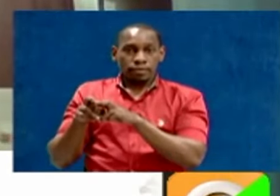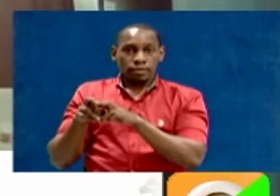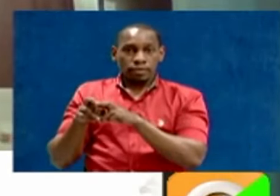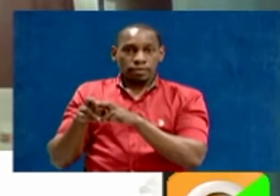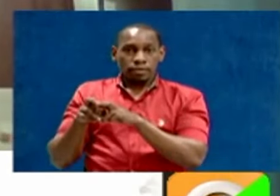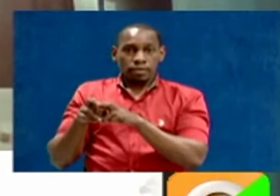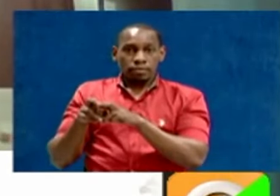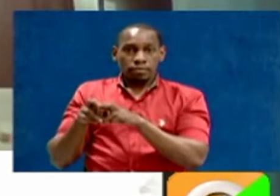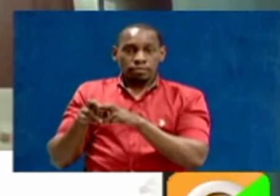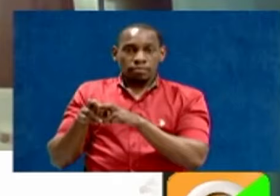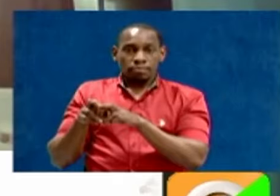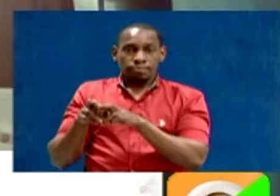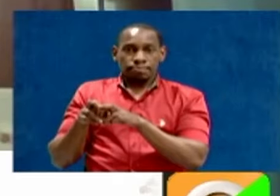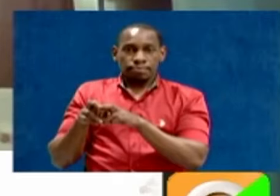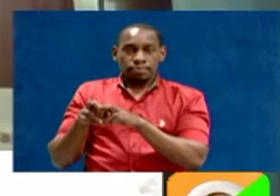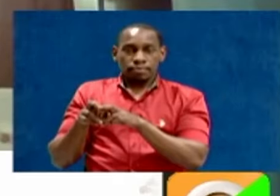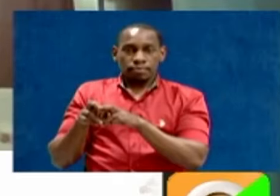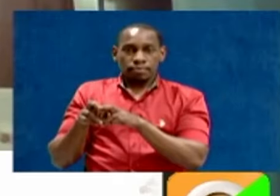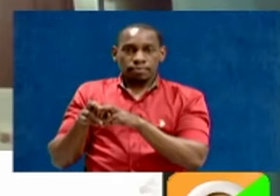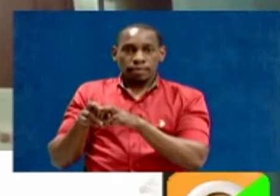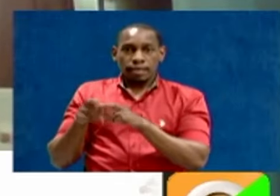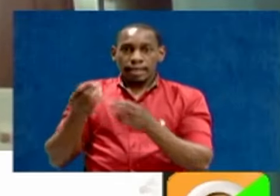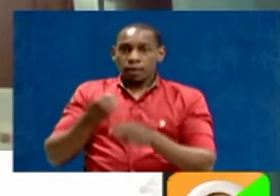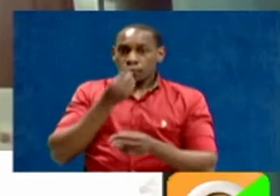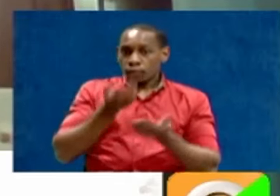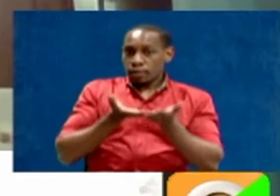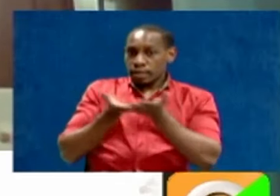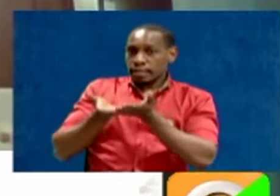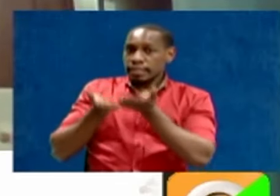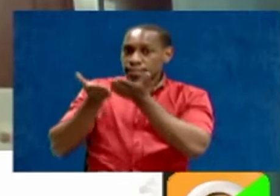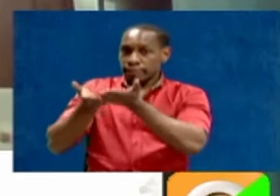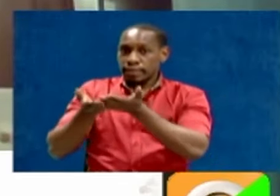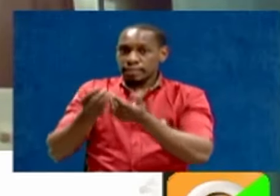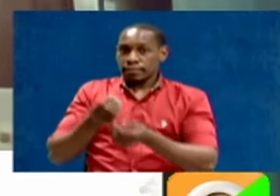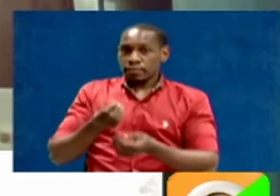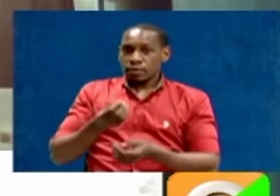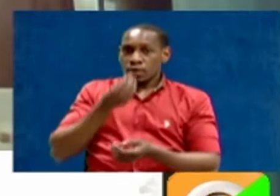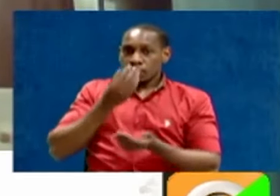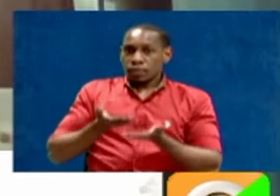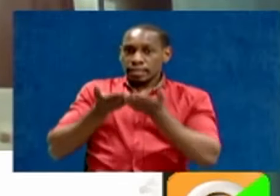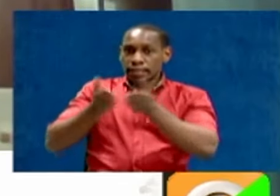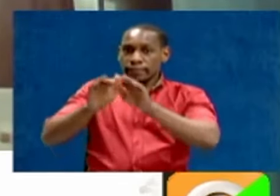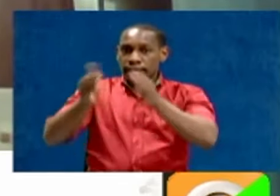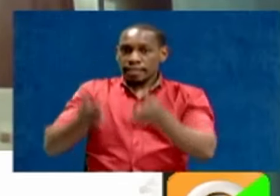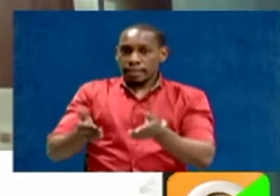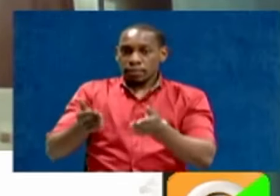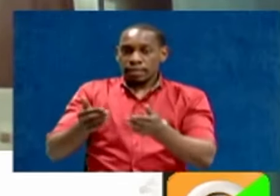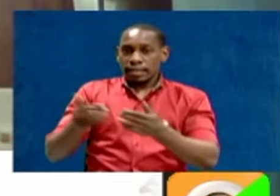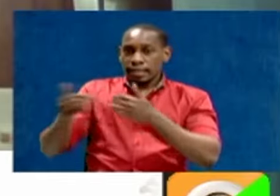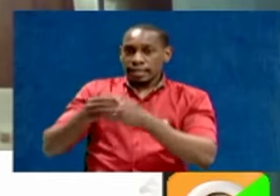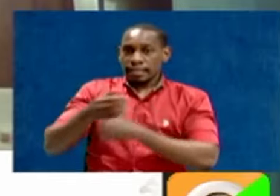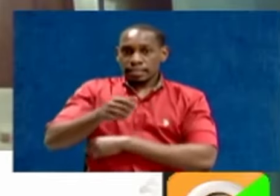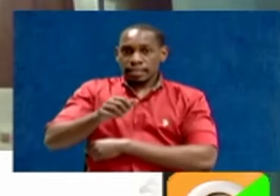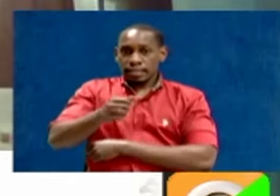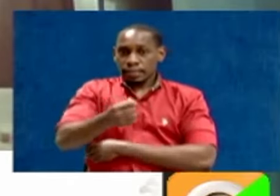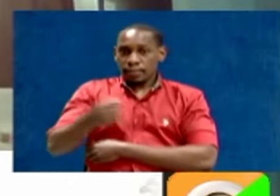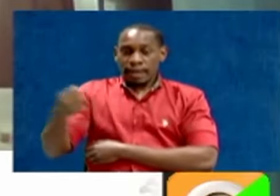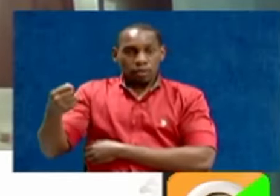Funny enough, I have to be served for food. The food is placed on a table that's next to the door so